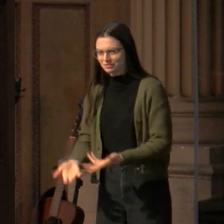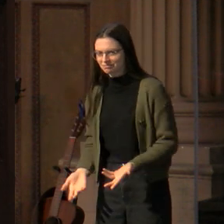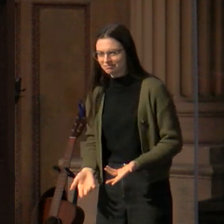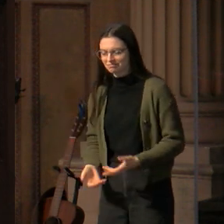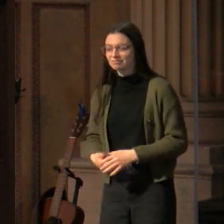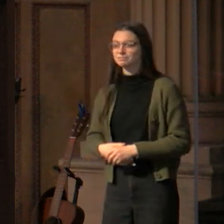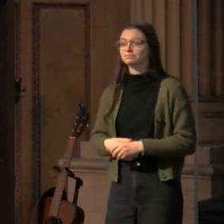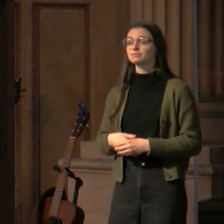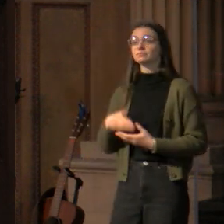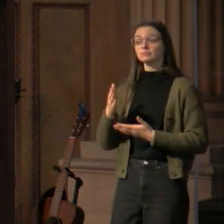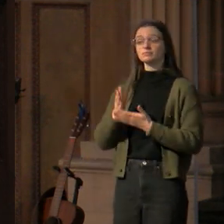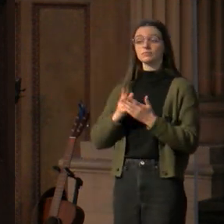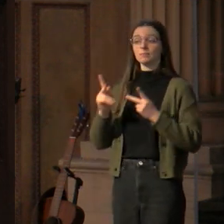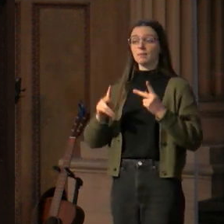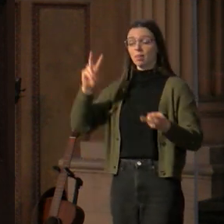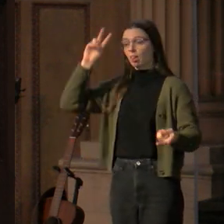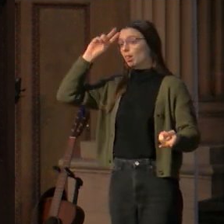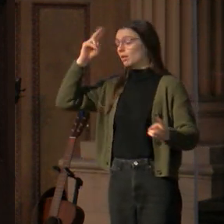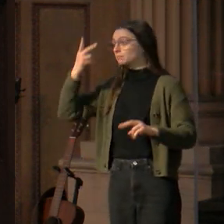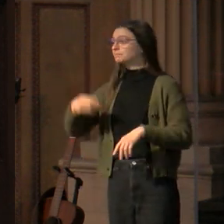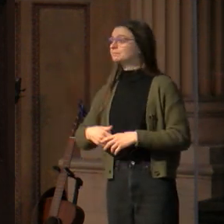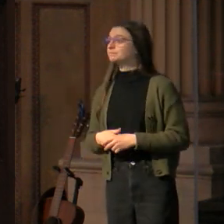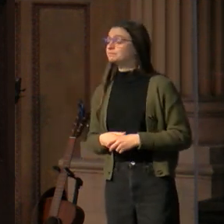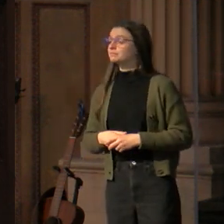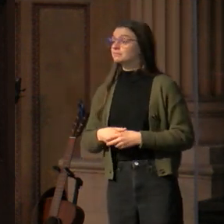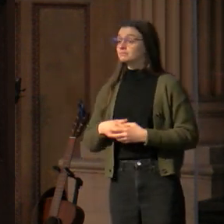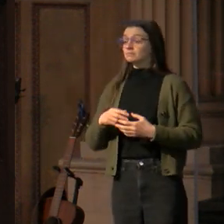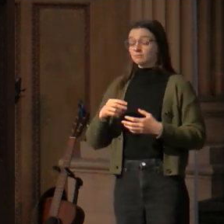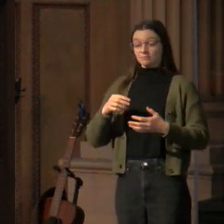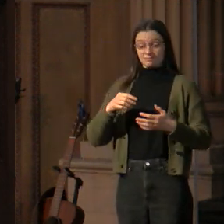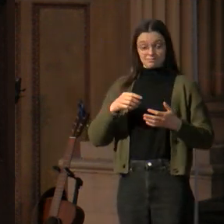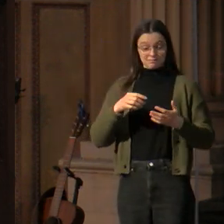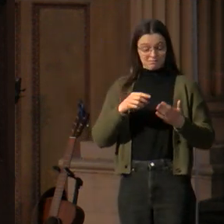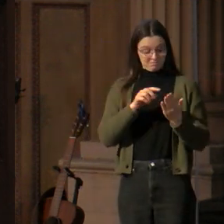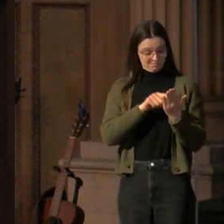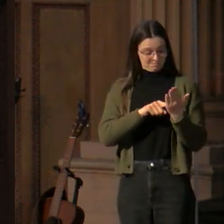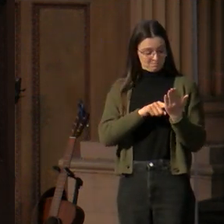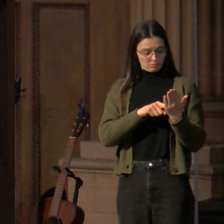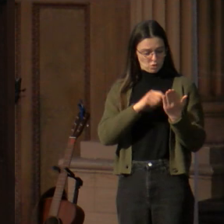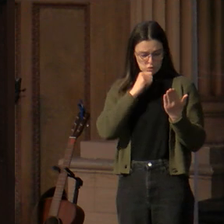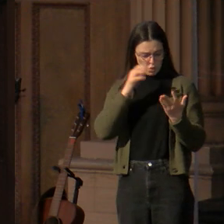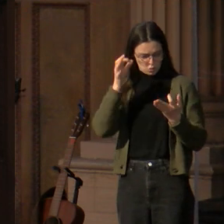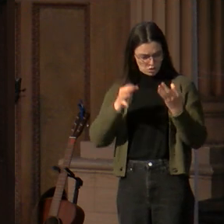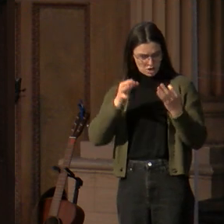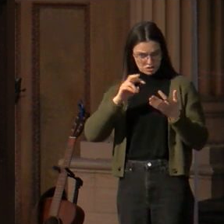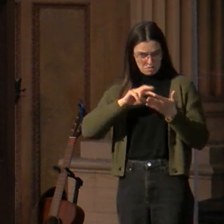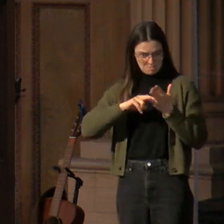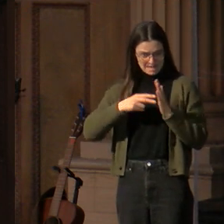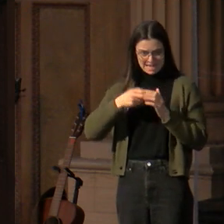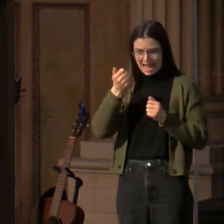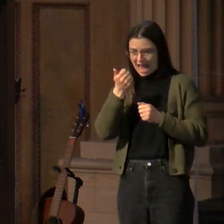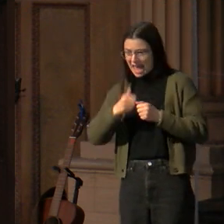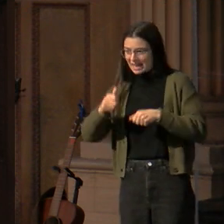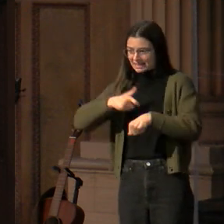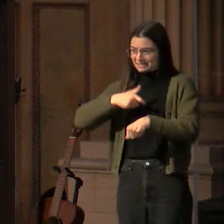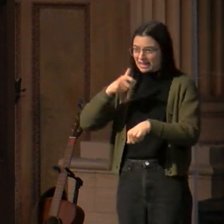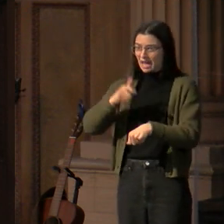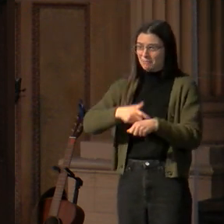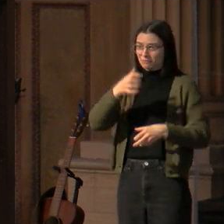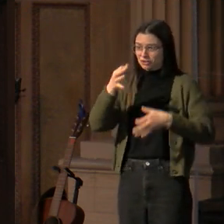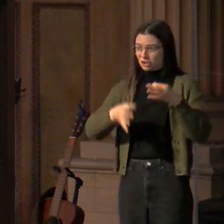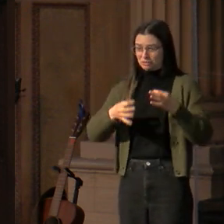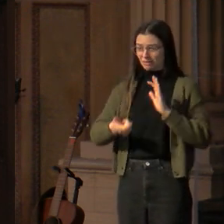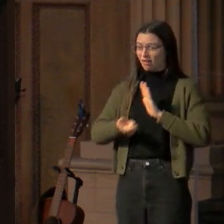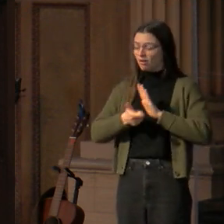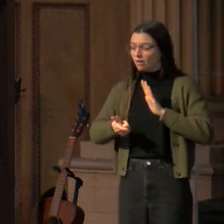taken this verse not to judge, and they thought that it prohibits all judgments of all kinds. Tolstoy went as far as to say